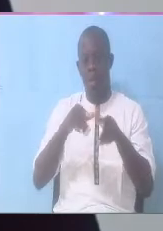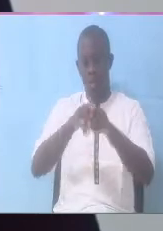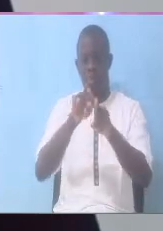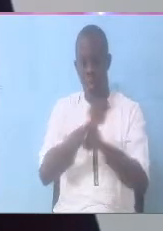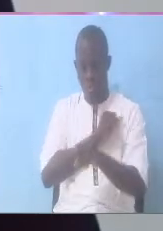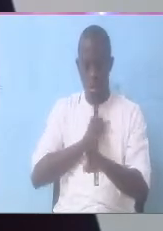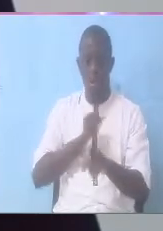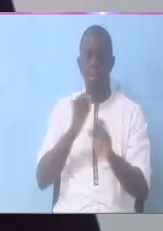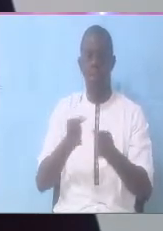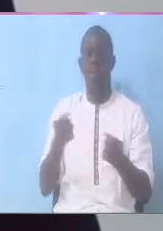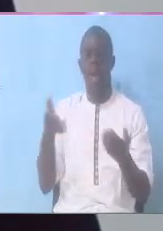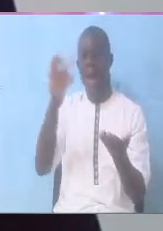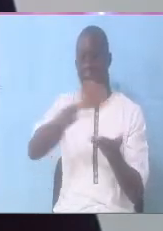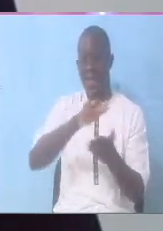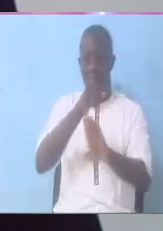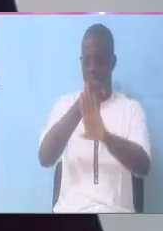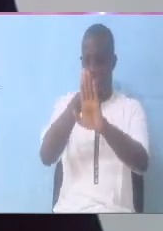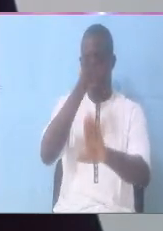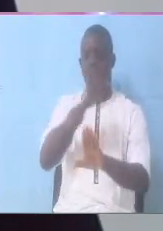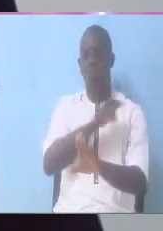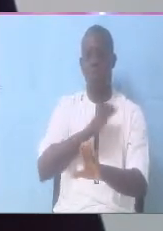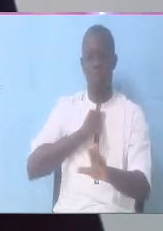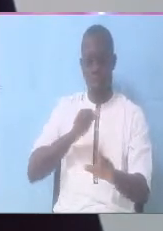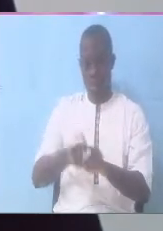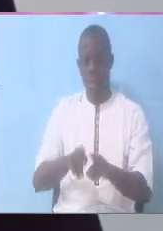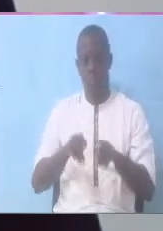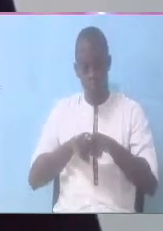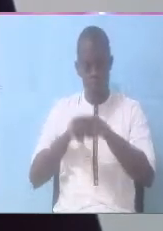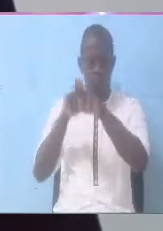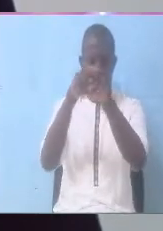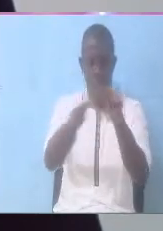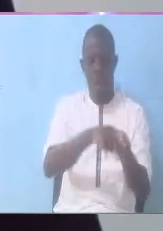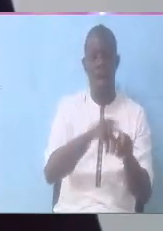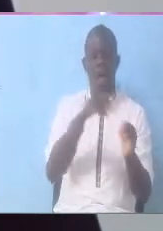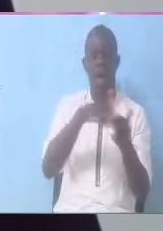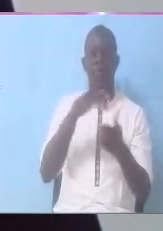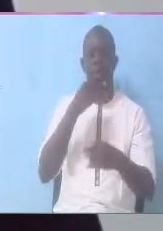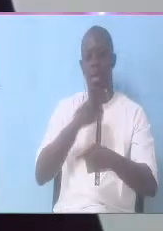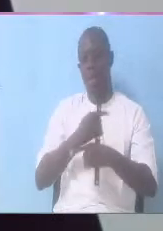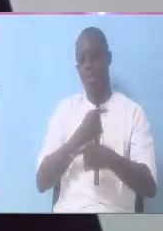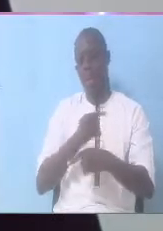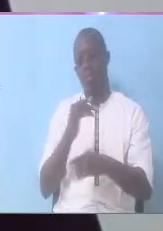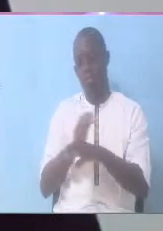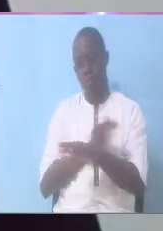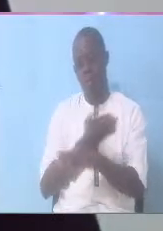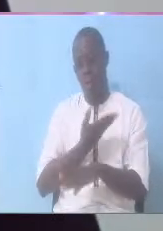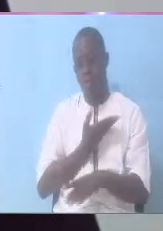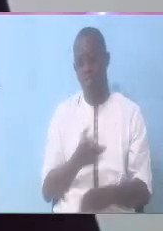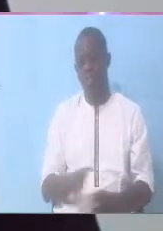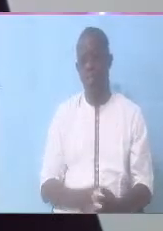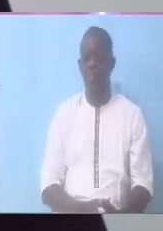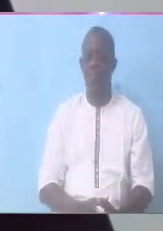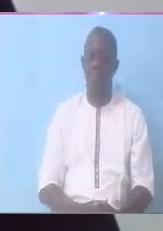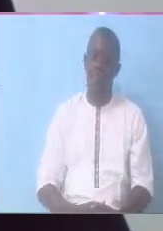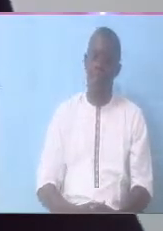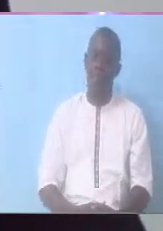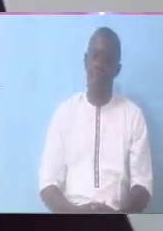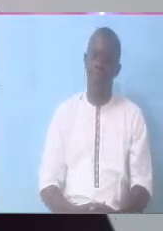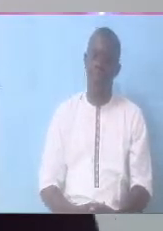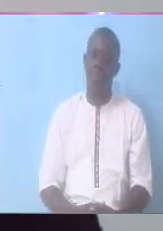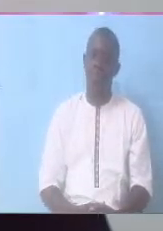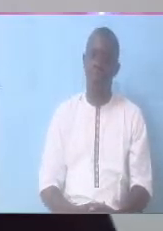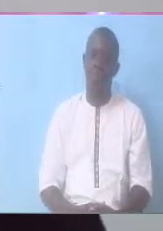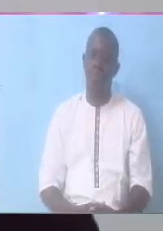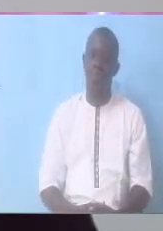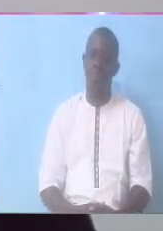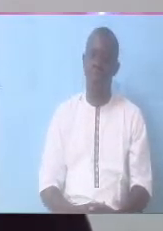Akatatene, between Kona Takaonya, Tumolo, Fanaluna, Sena, Babrin Satanam Fanang, Etelmenia Lonko, Lano Mankela,